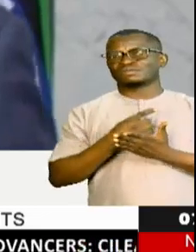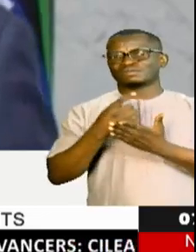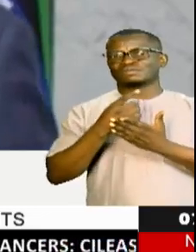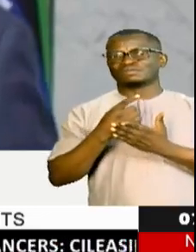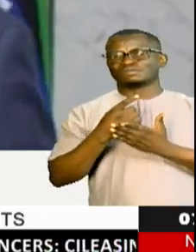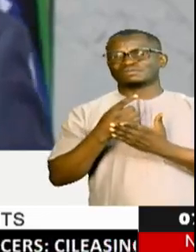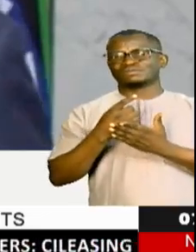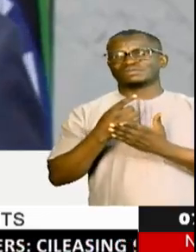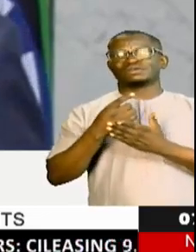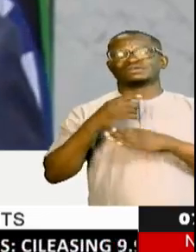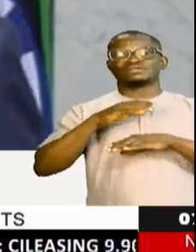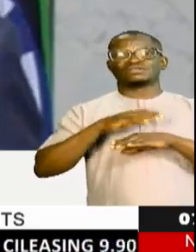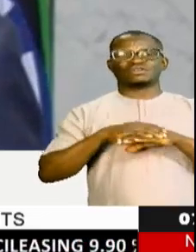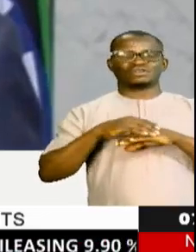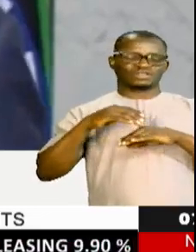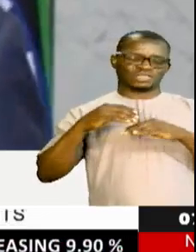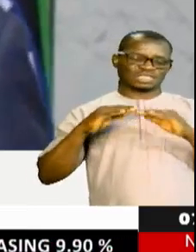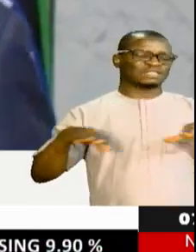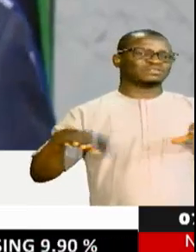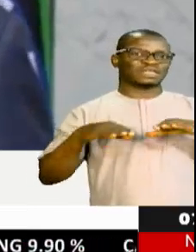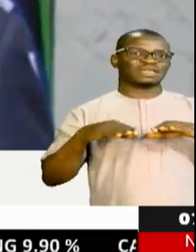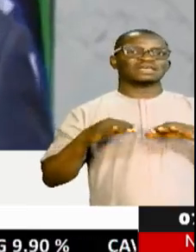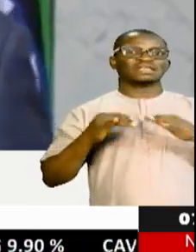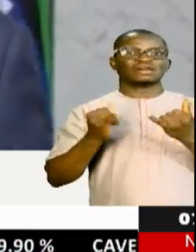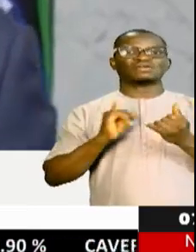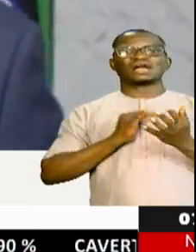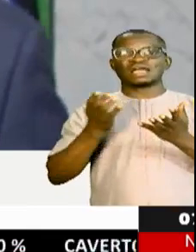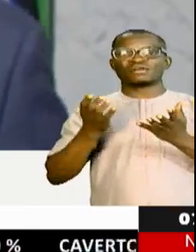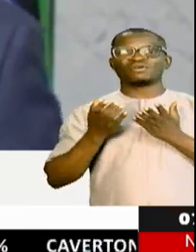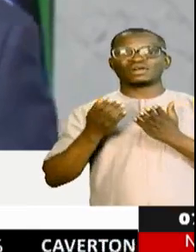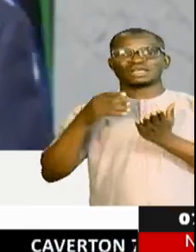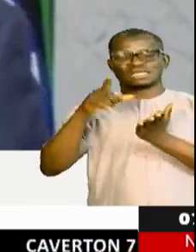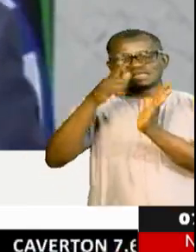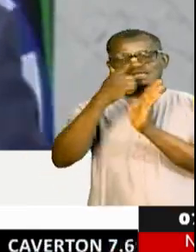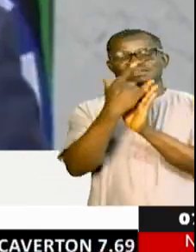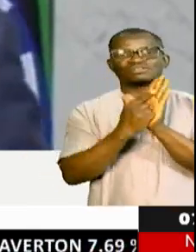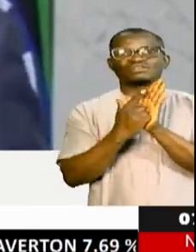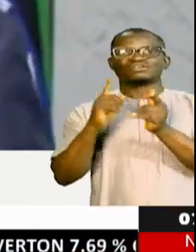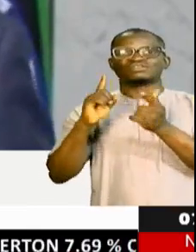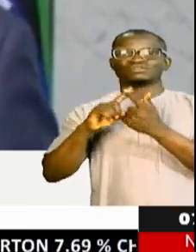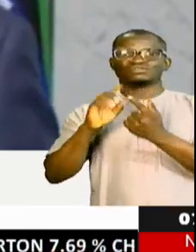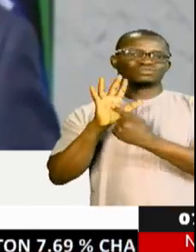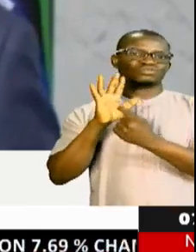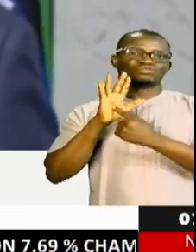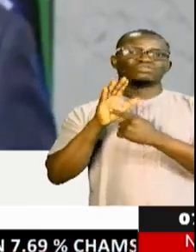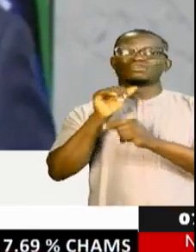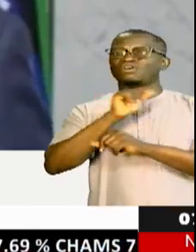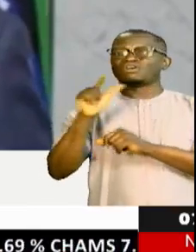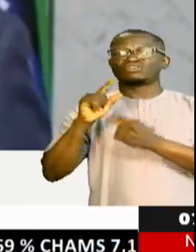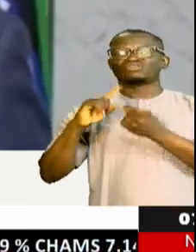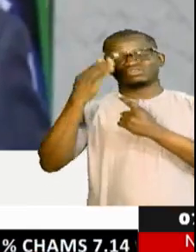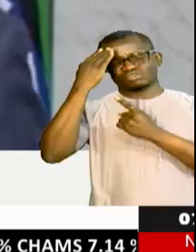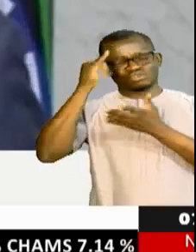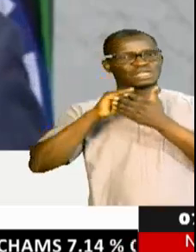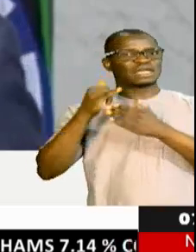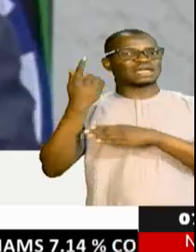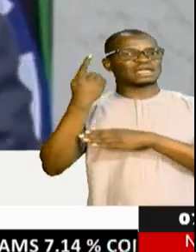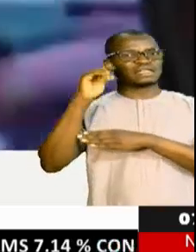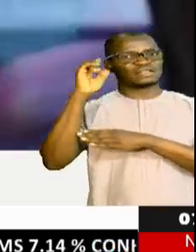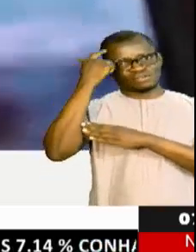safety of our kids online. And I want Australian parents and families to know that the government has your